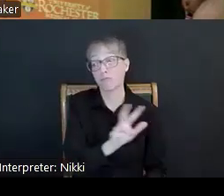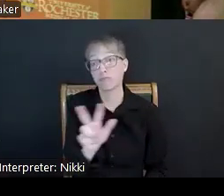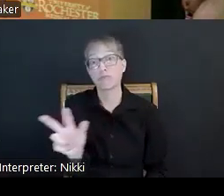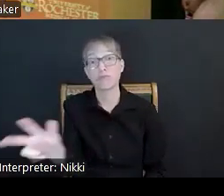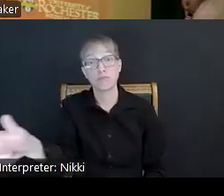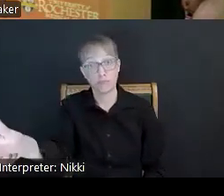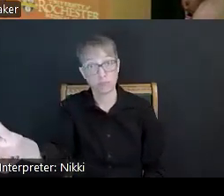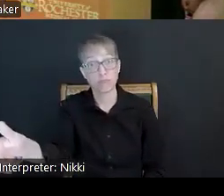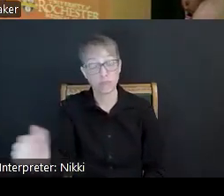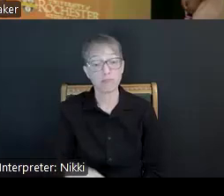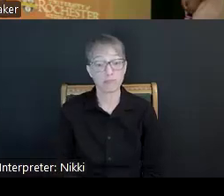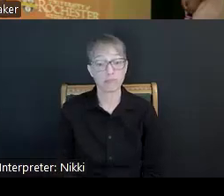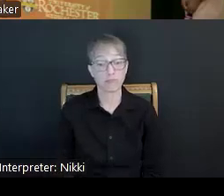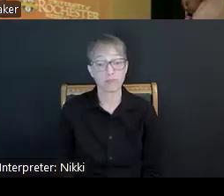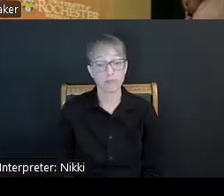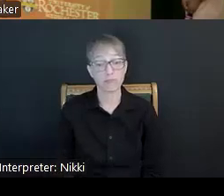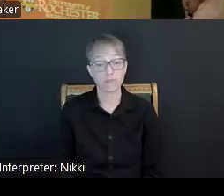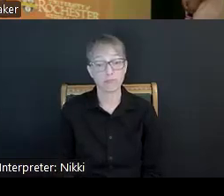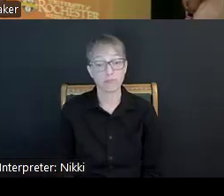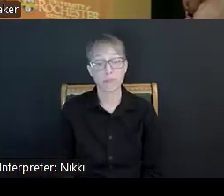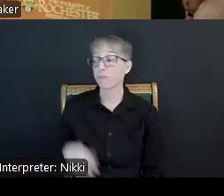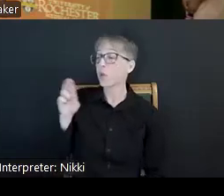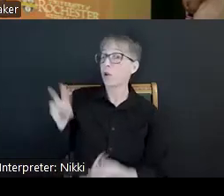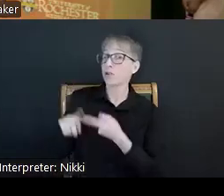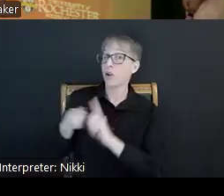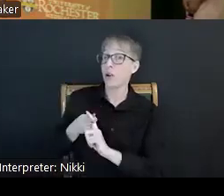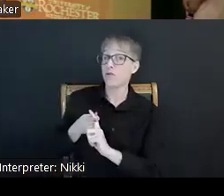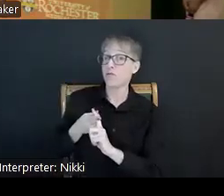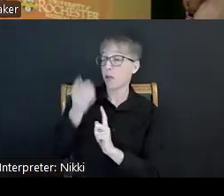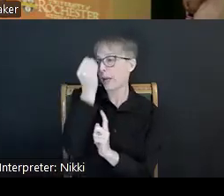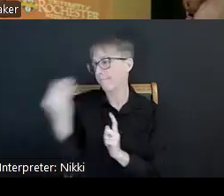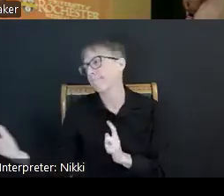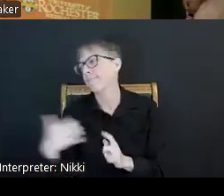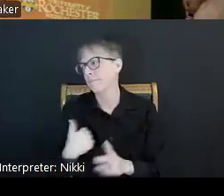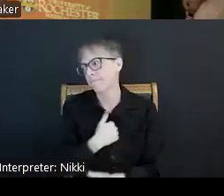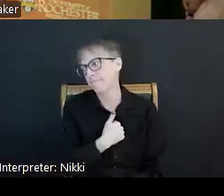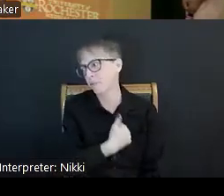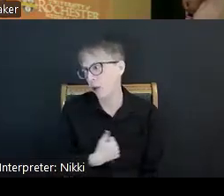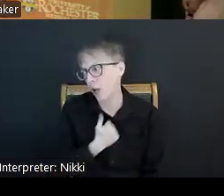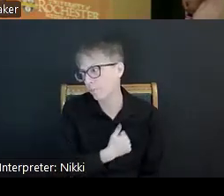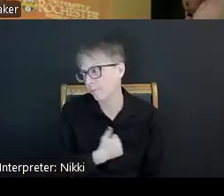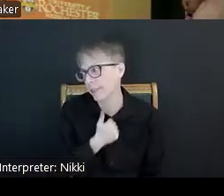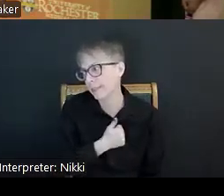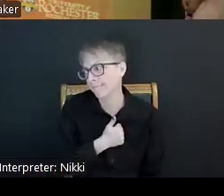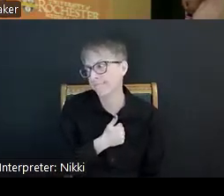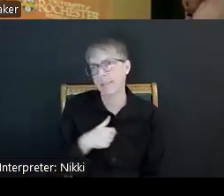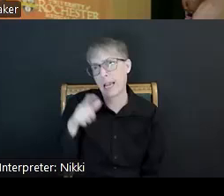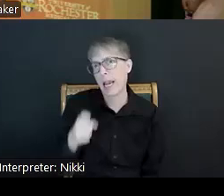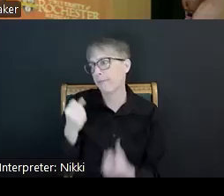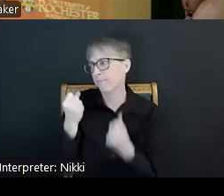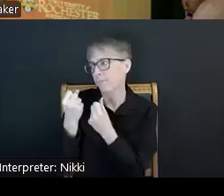And the Rochester friend said, "I'm awfully sorry." He said, "I have to drive you through this